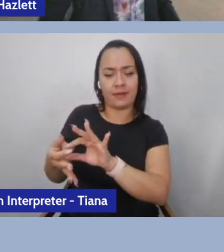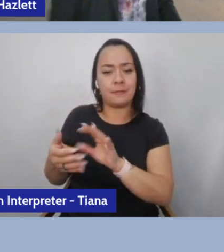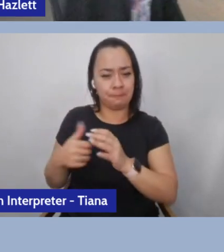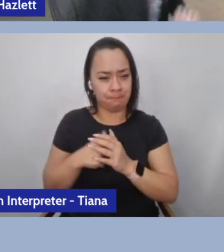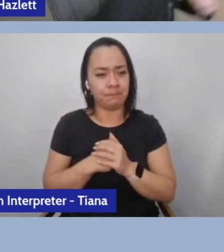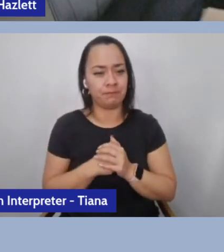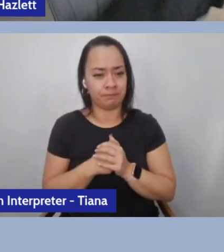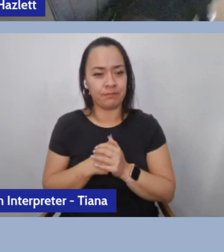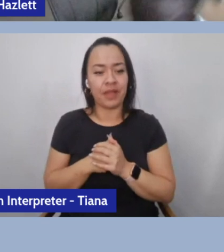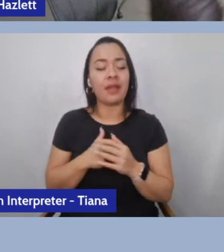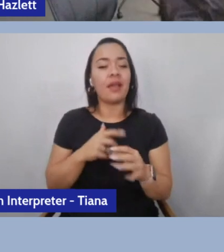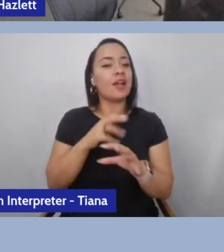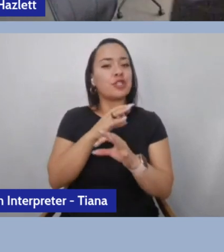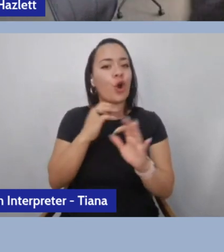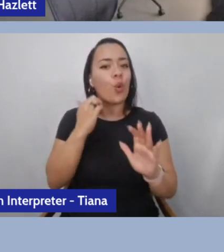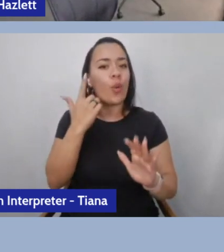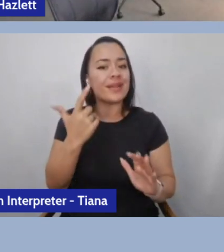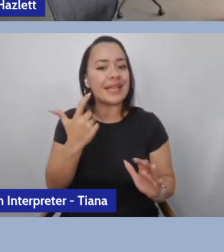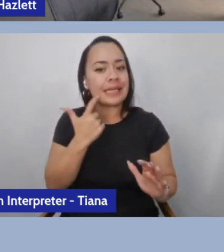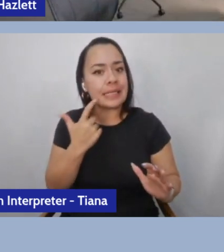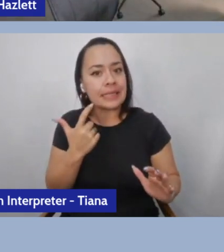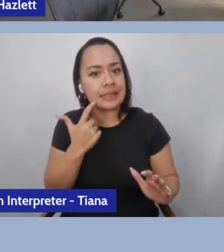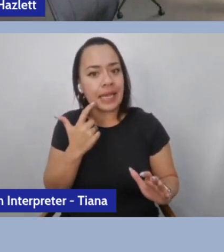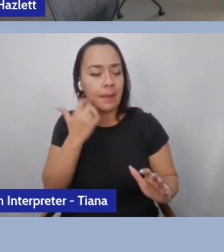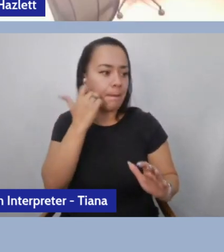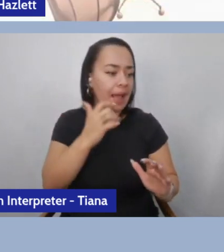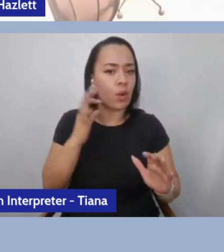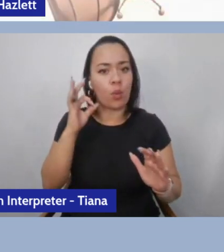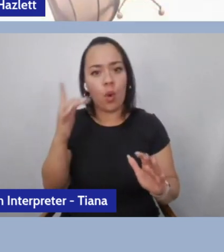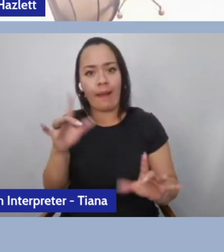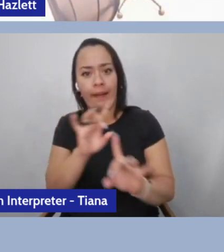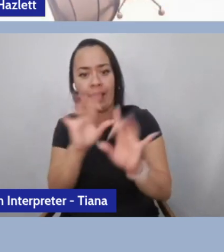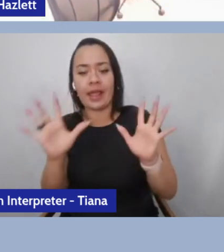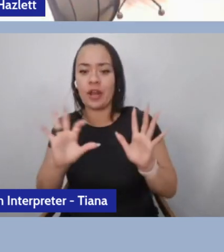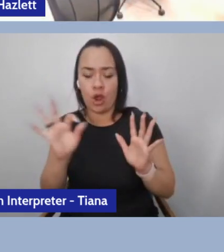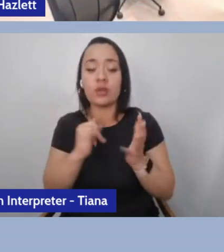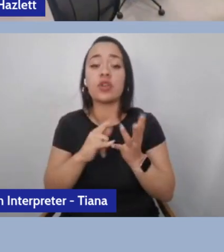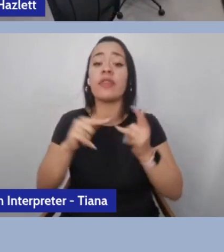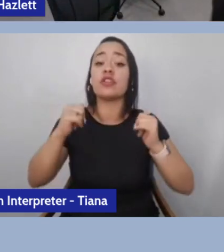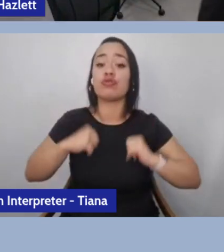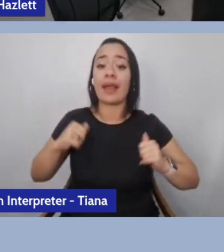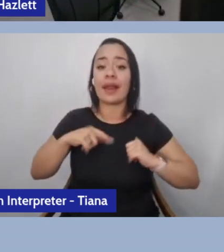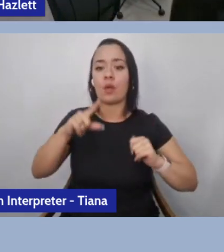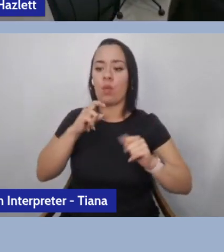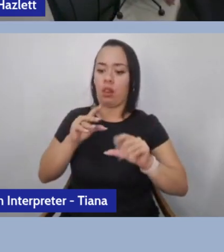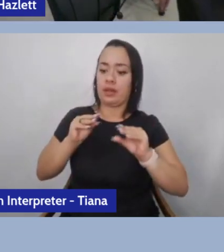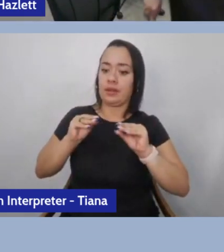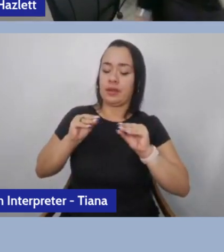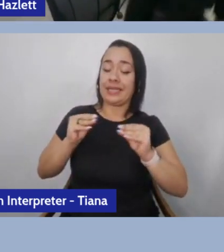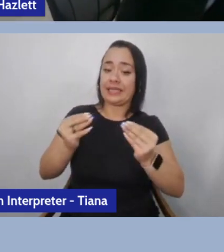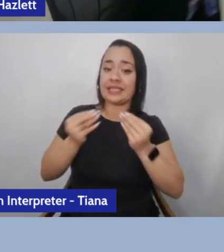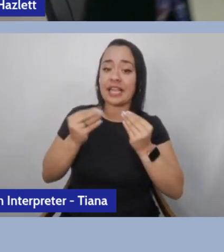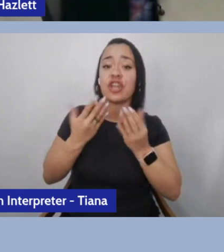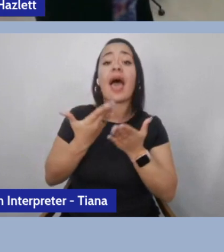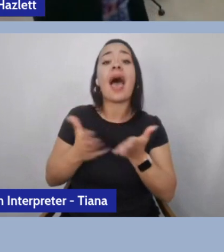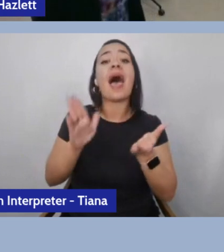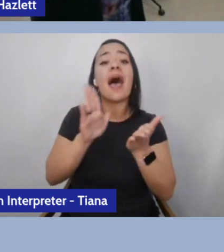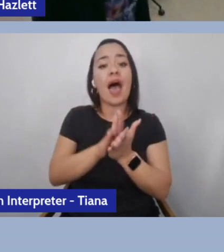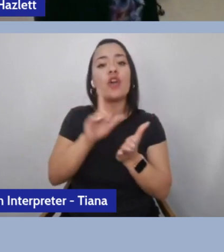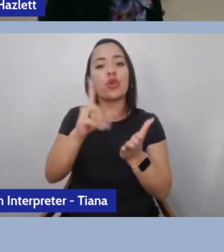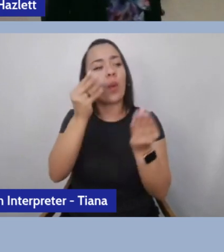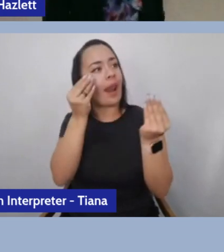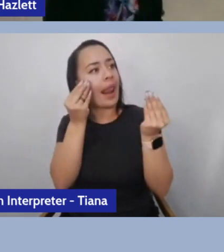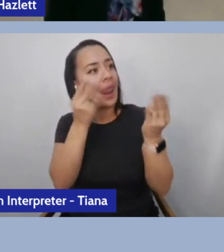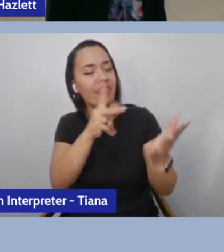time. So we go over in the training how you do convey this to the clinician, because this is important for them to